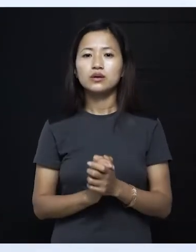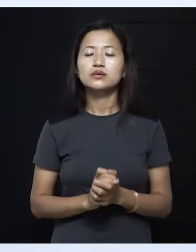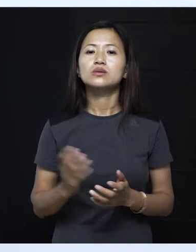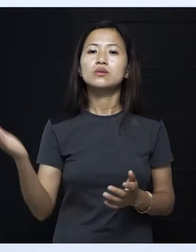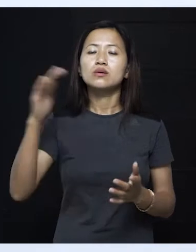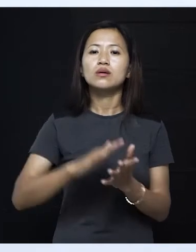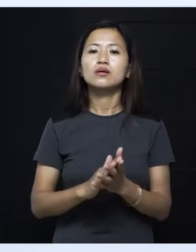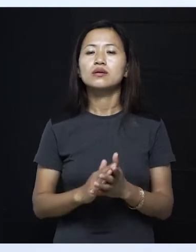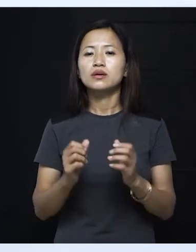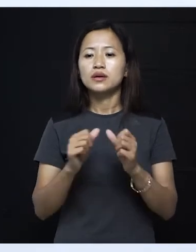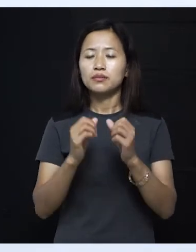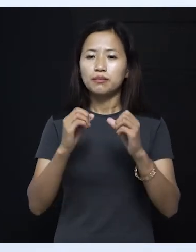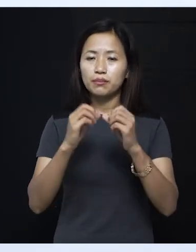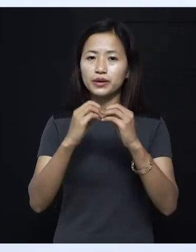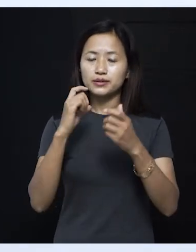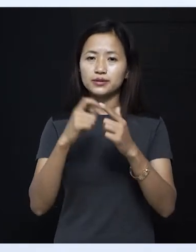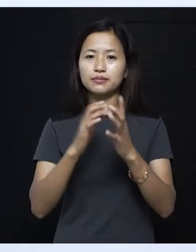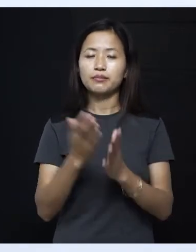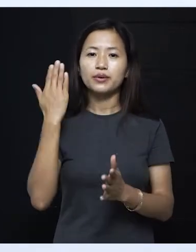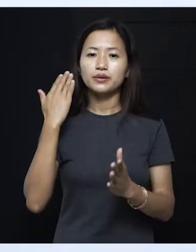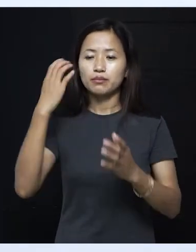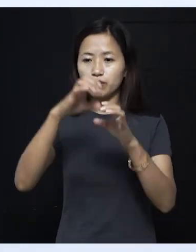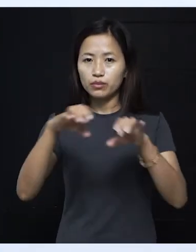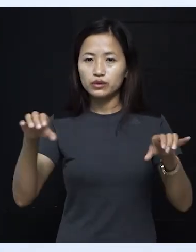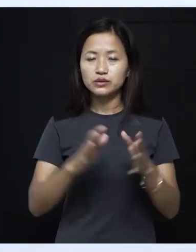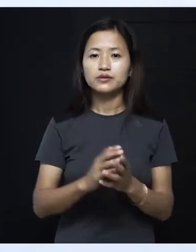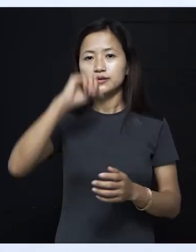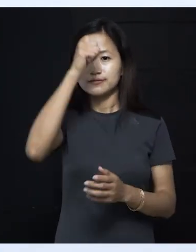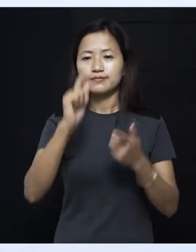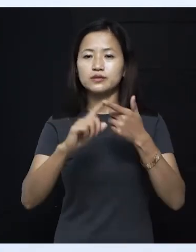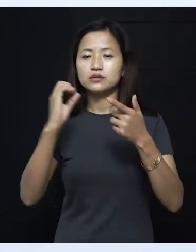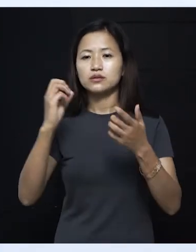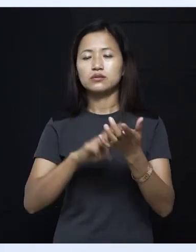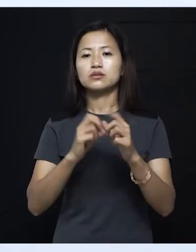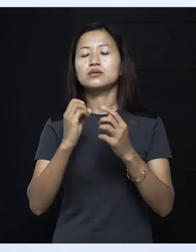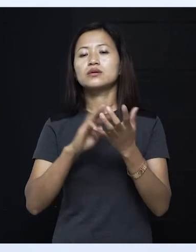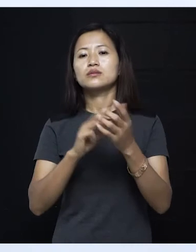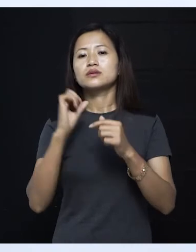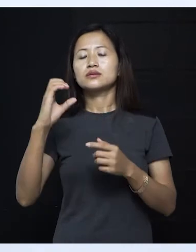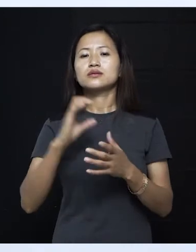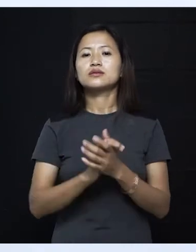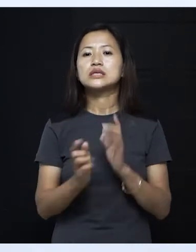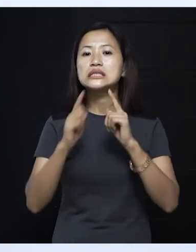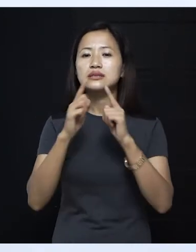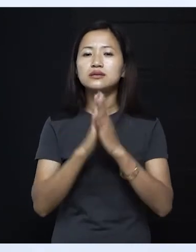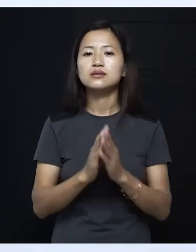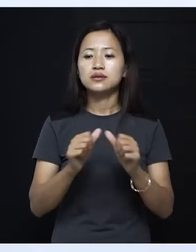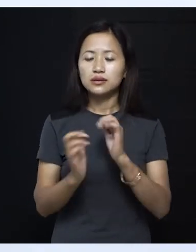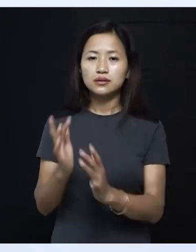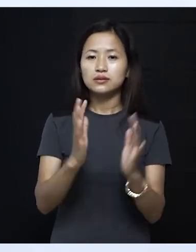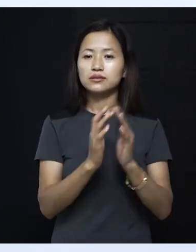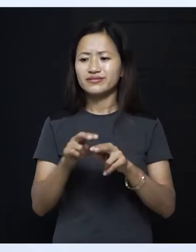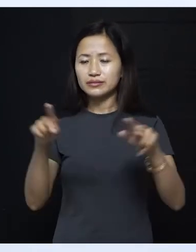called as the backbone of India's economy, okay? Then we have also discussed that agriculture,